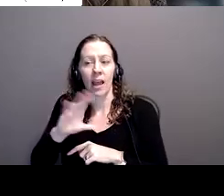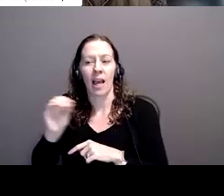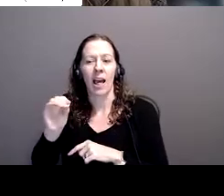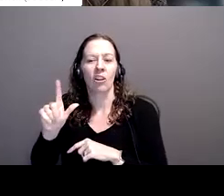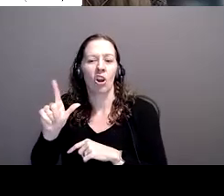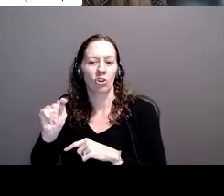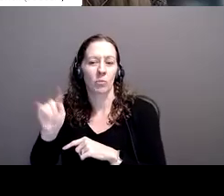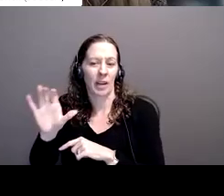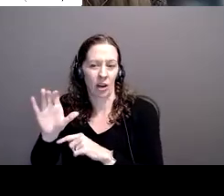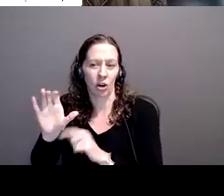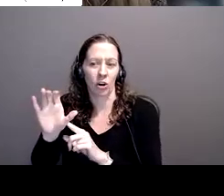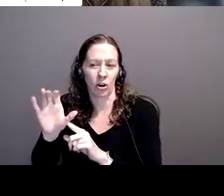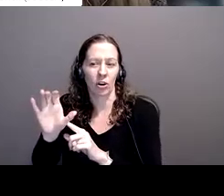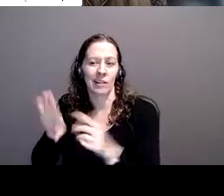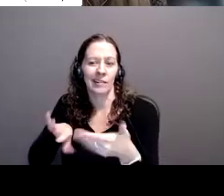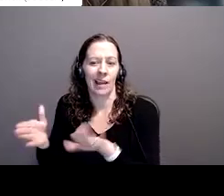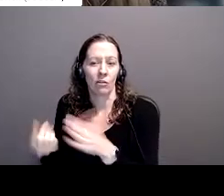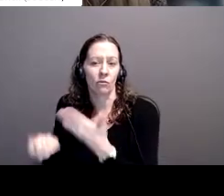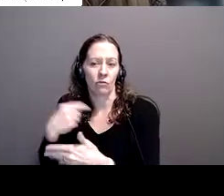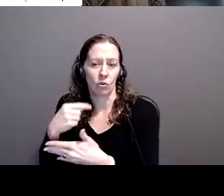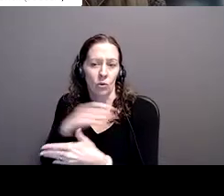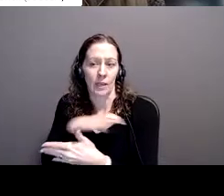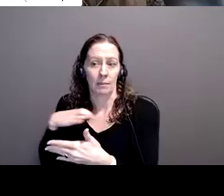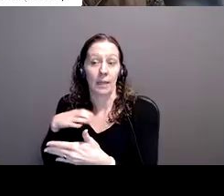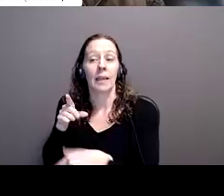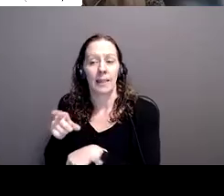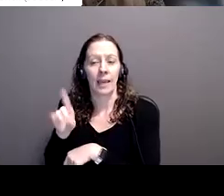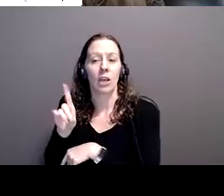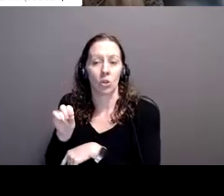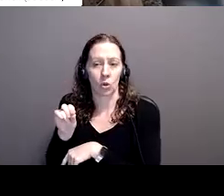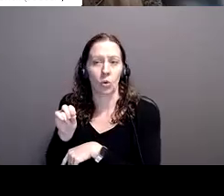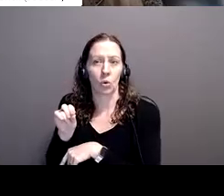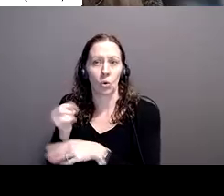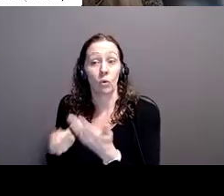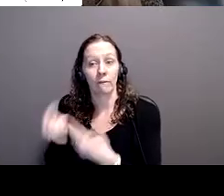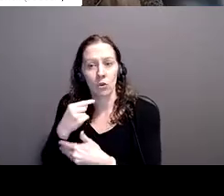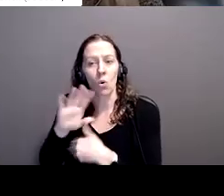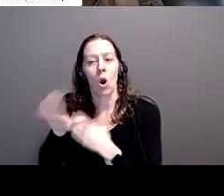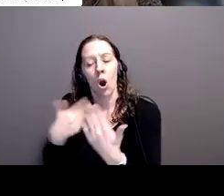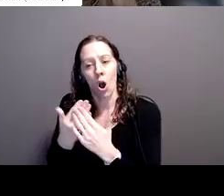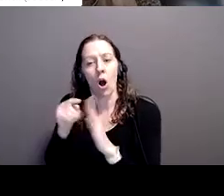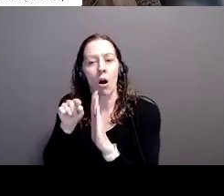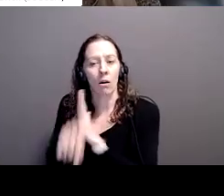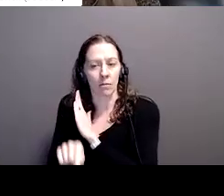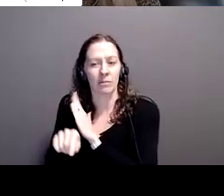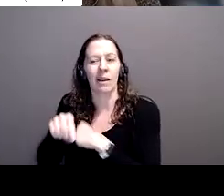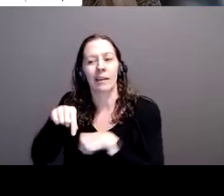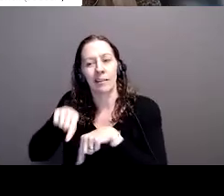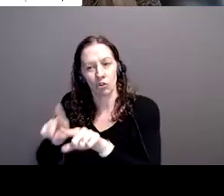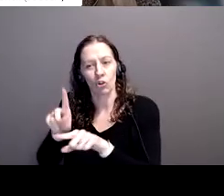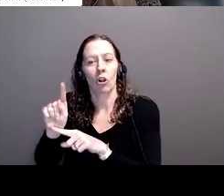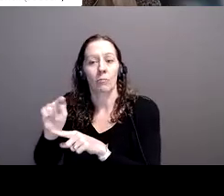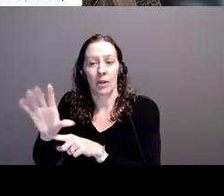committee who does reviews of all homicides in long-term care would be